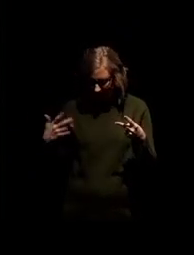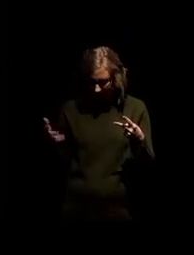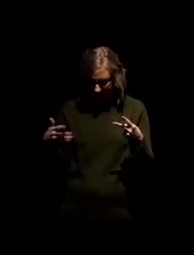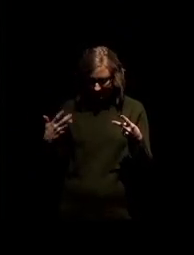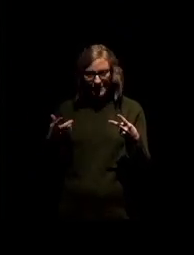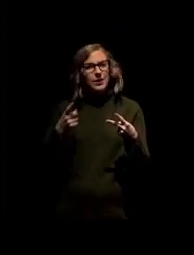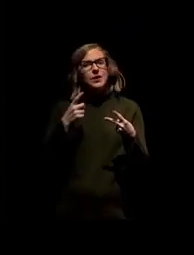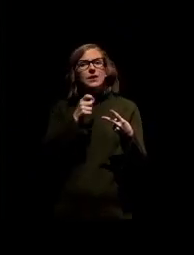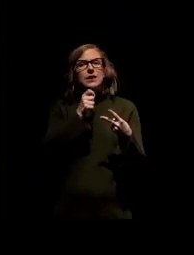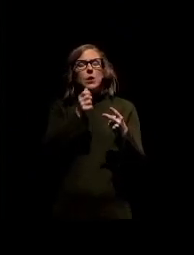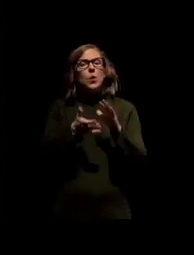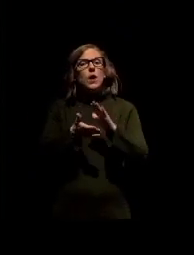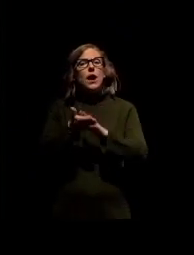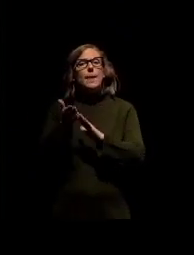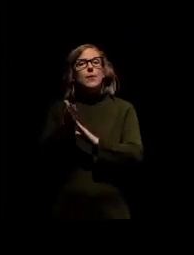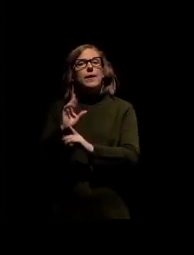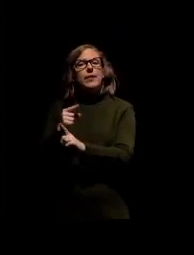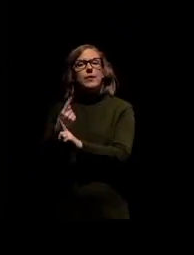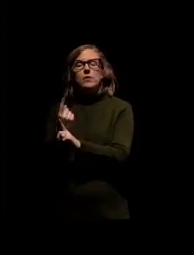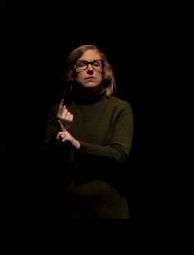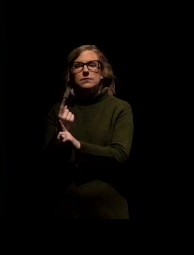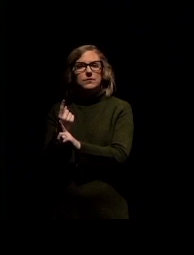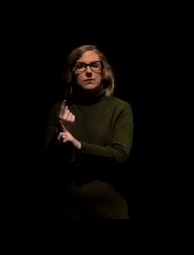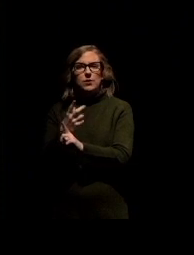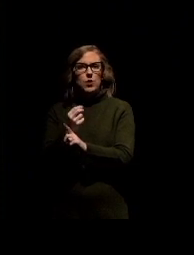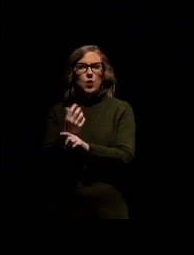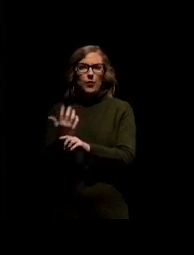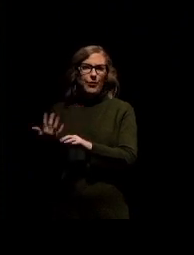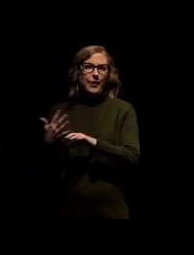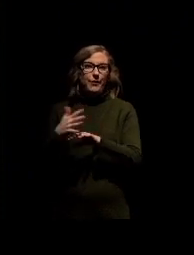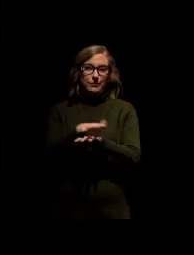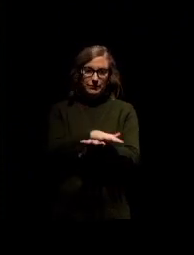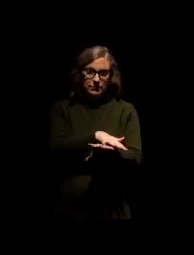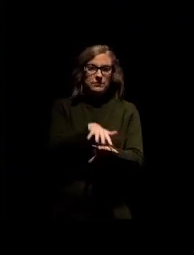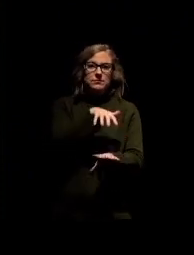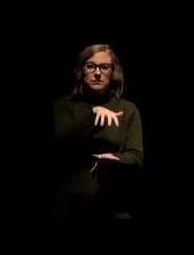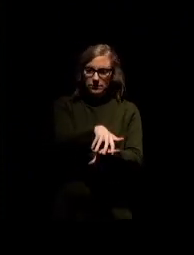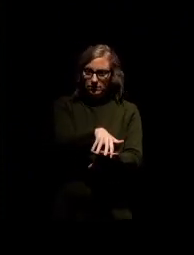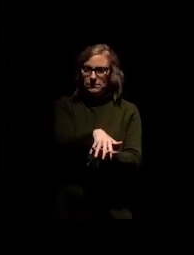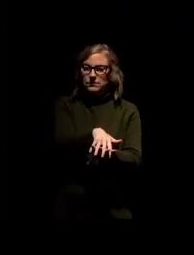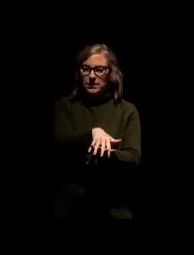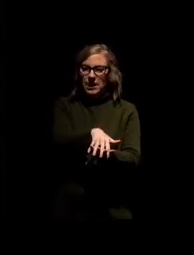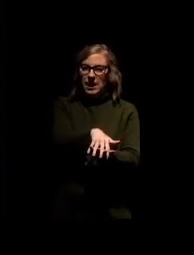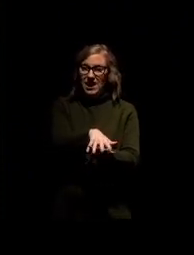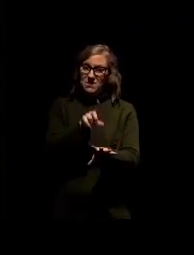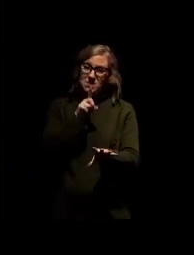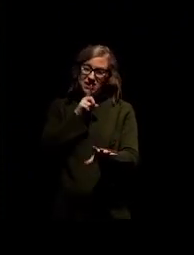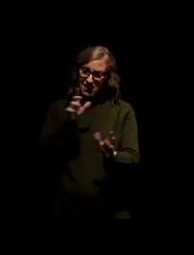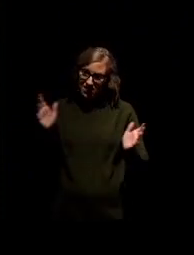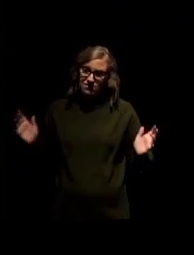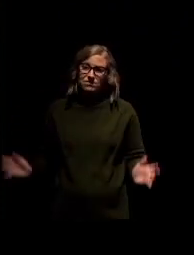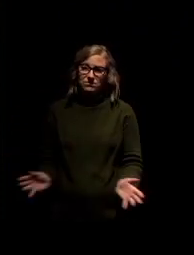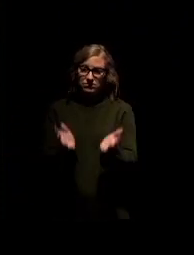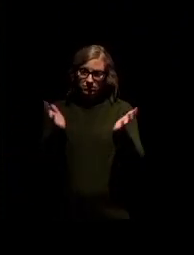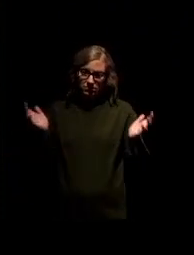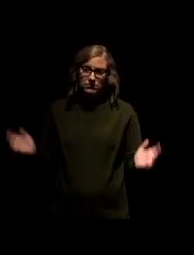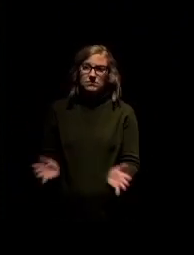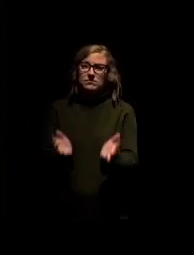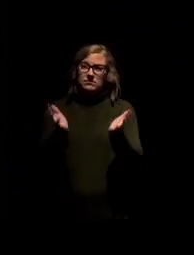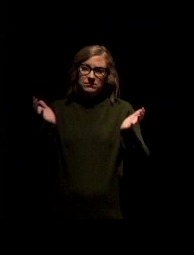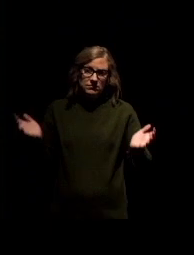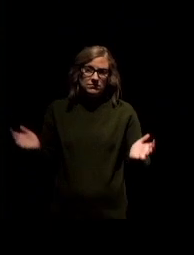in a vacuum. They actually exist and are also given a lot of momentum and force